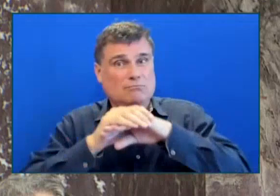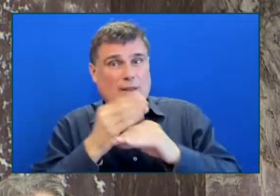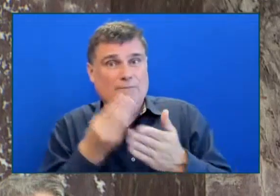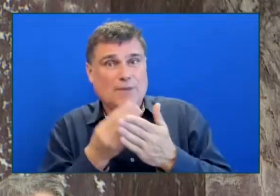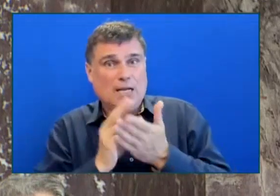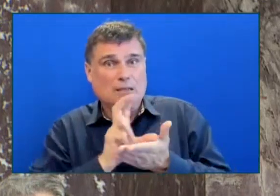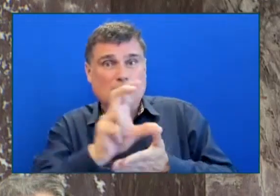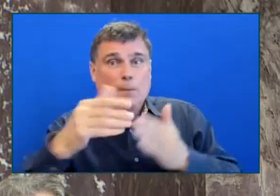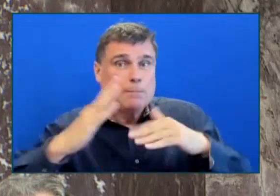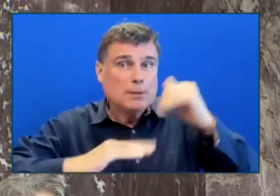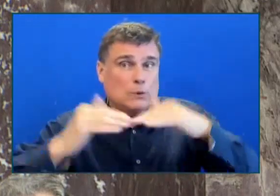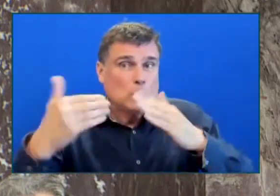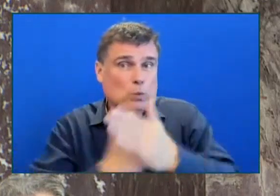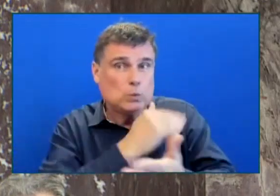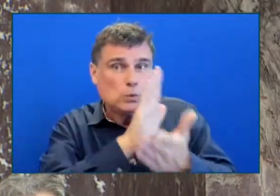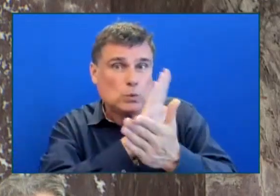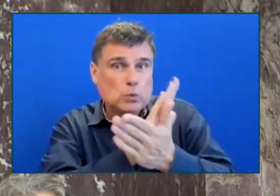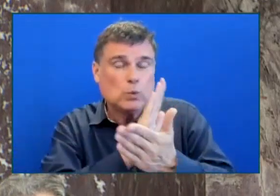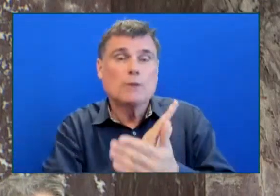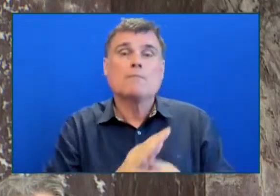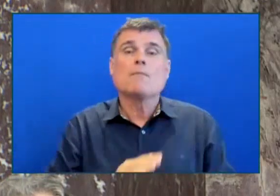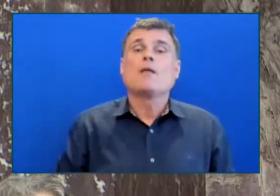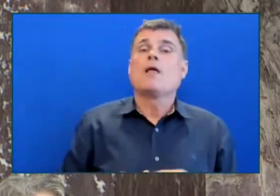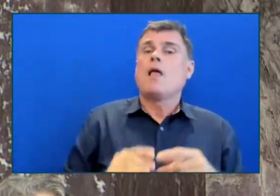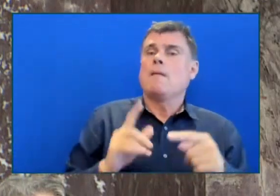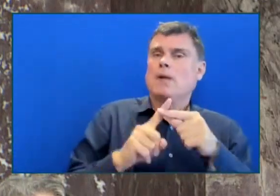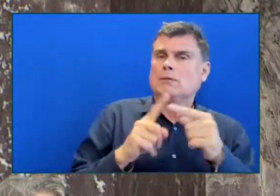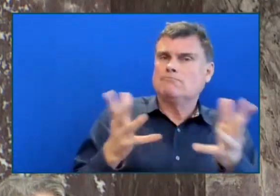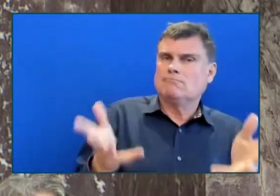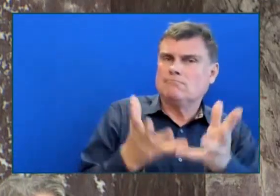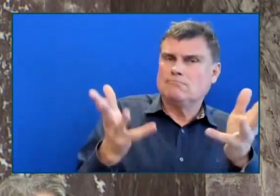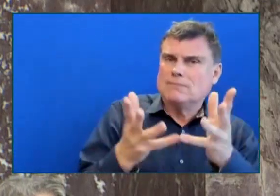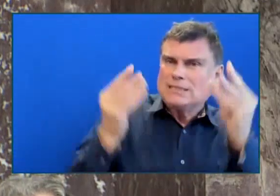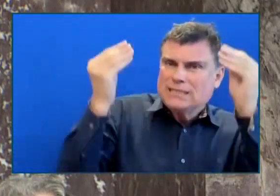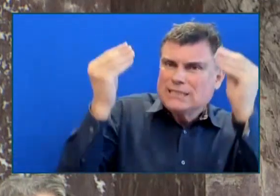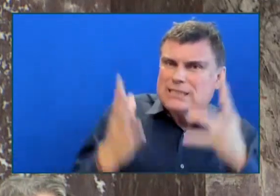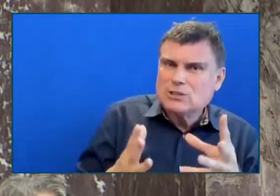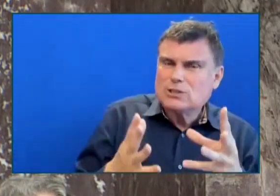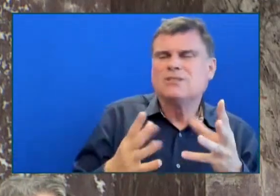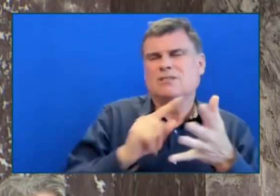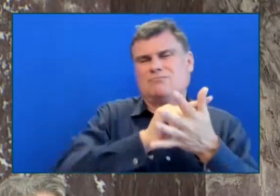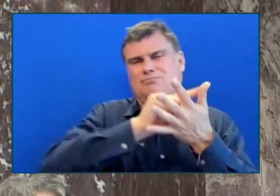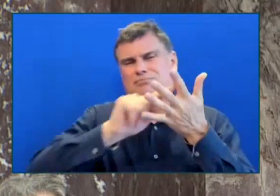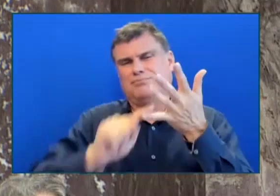continue to do that, Honourable Speaker, because we know that investments in our children are investments in the future.